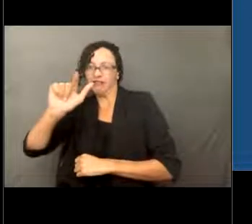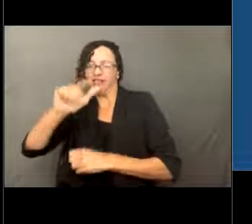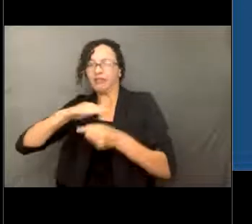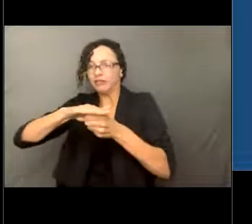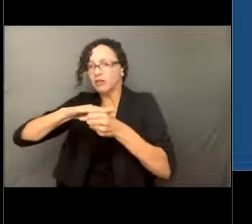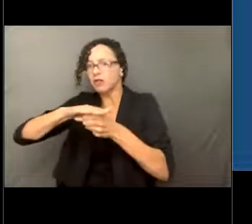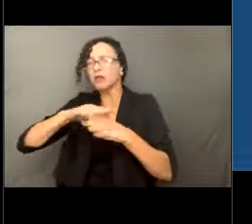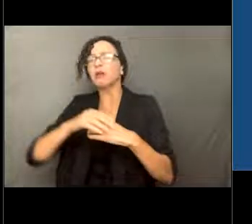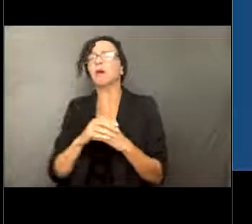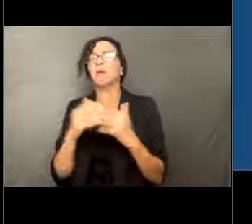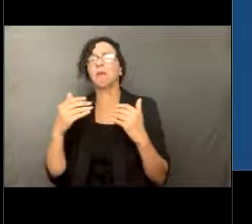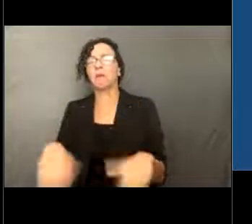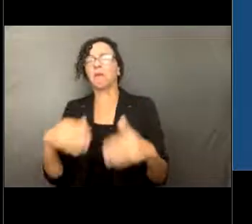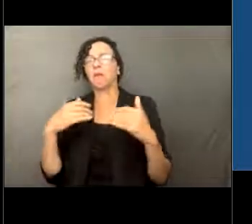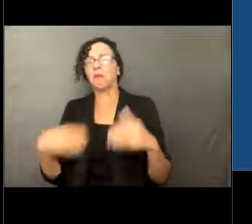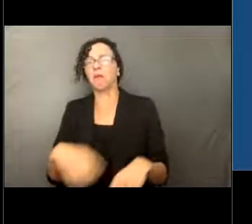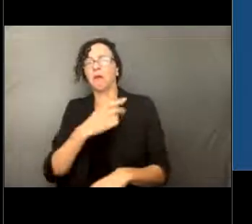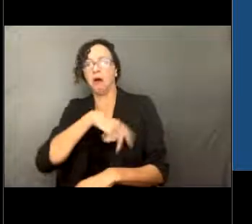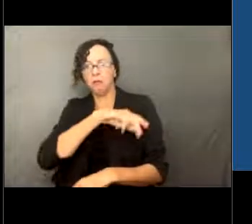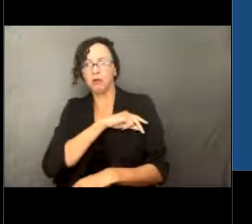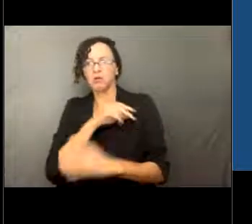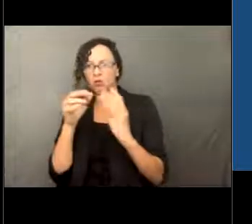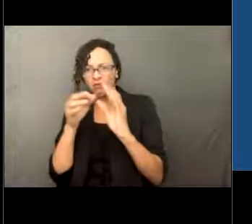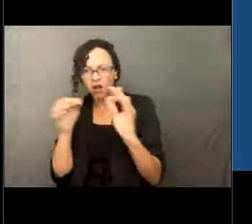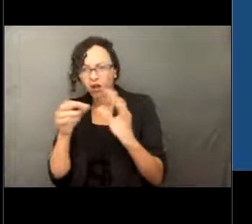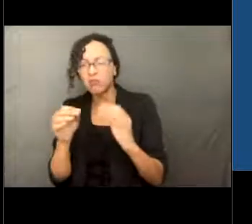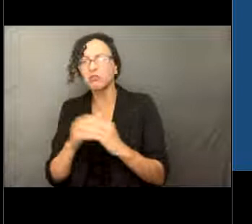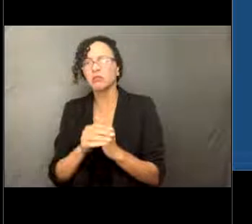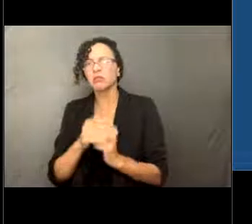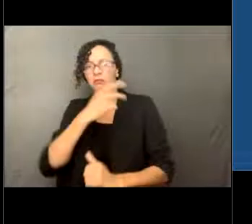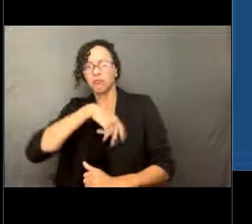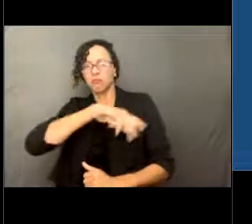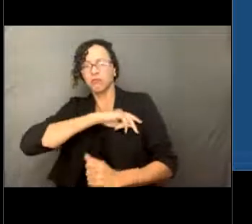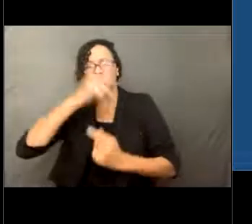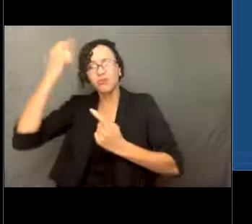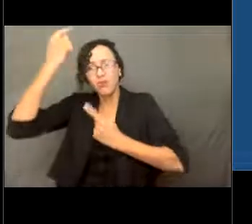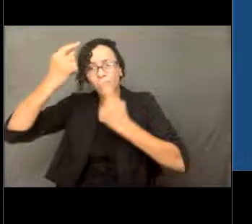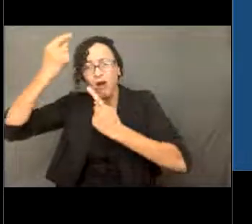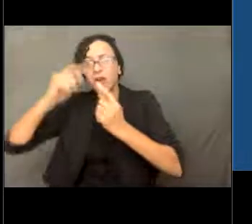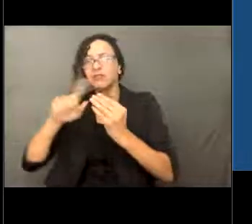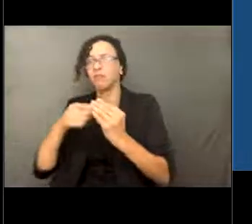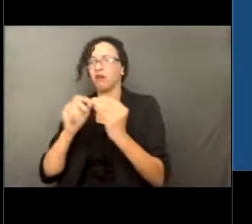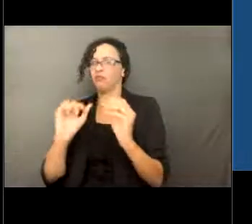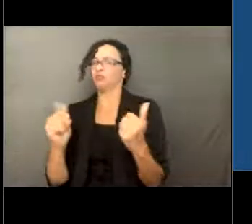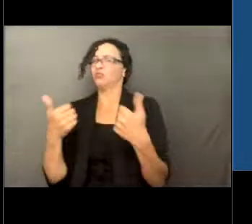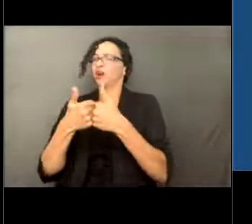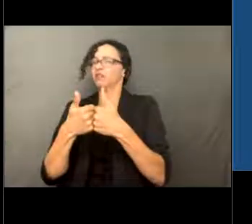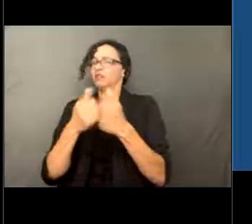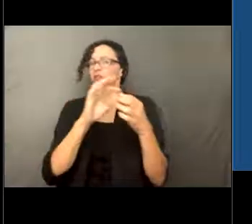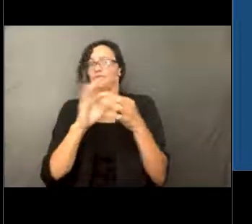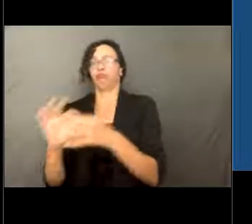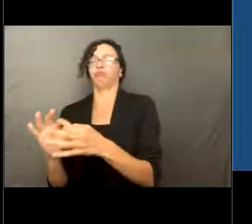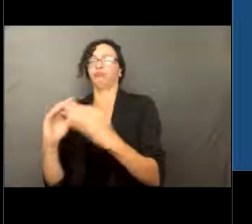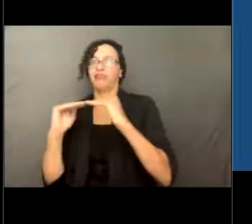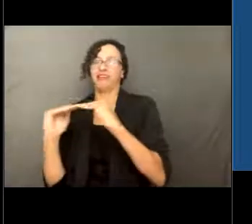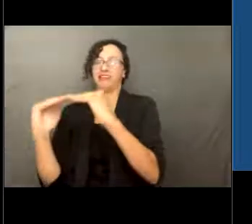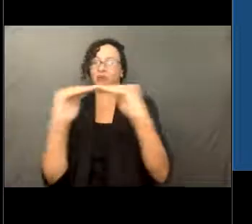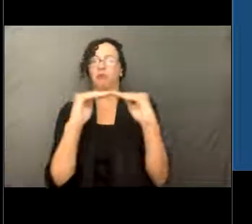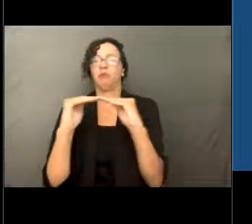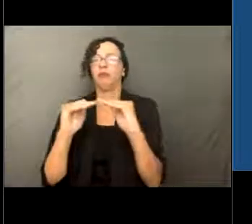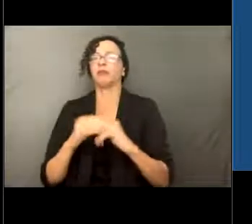personal comments and personal thoughts about the challenge when it comes to equity. It's clear